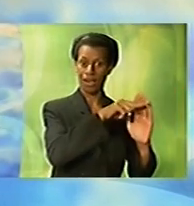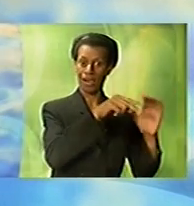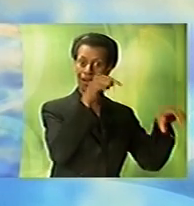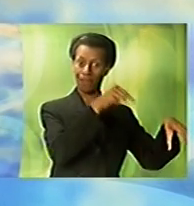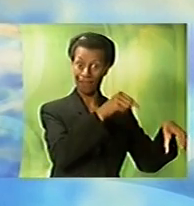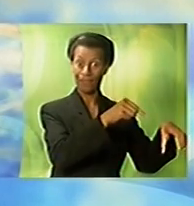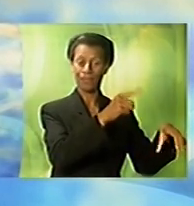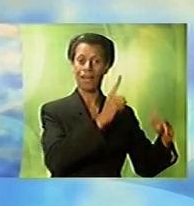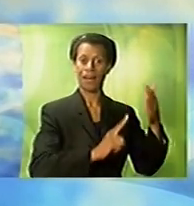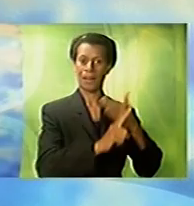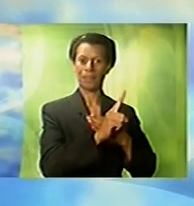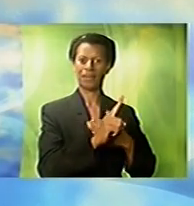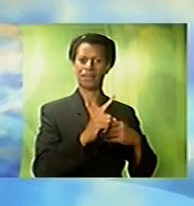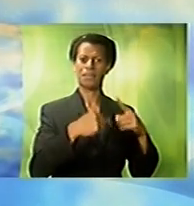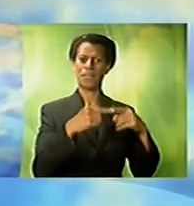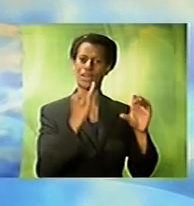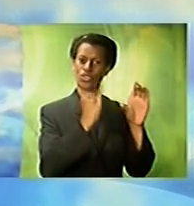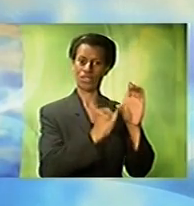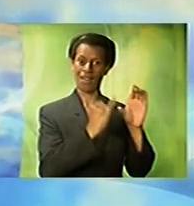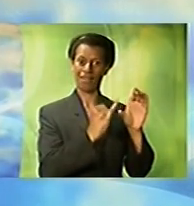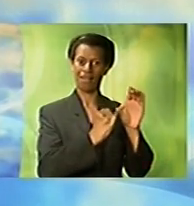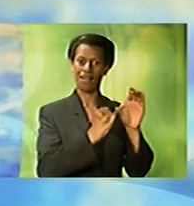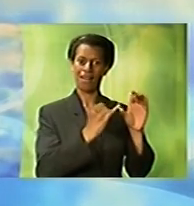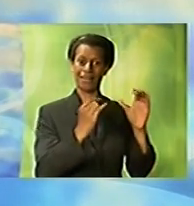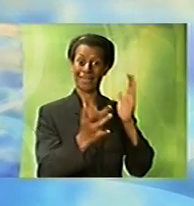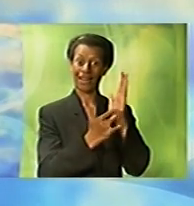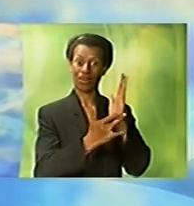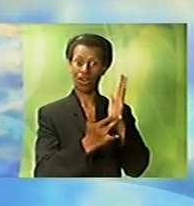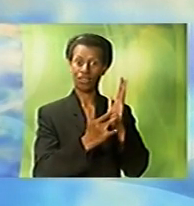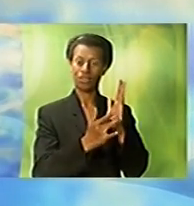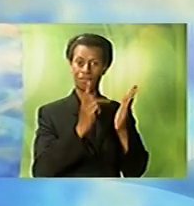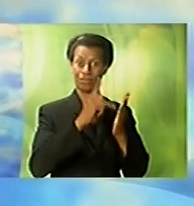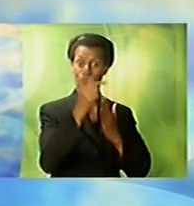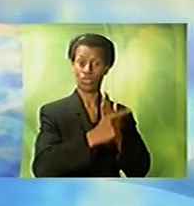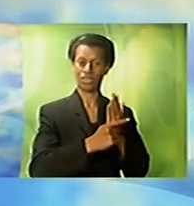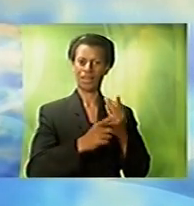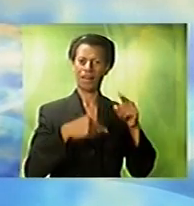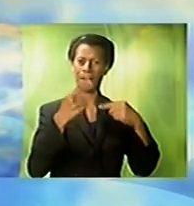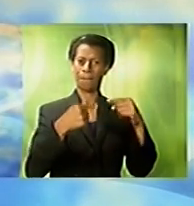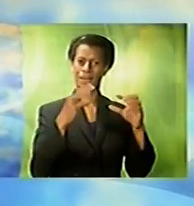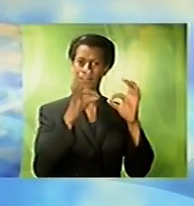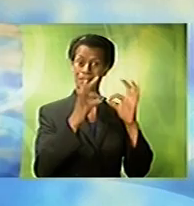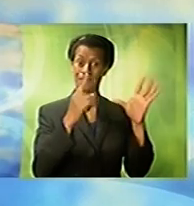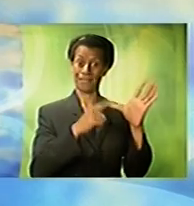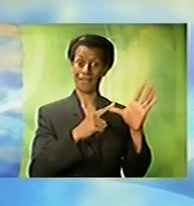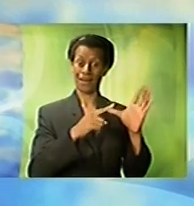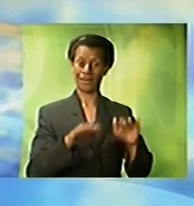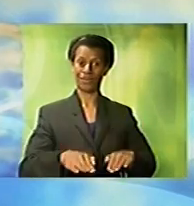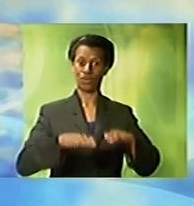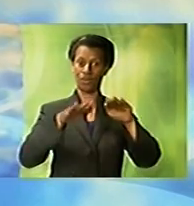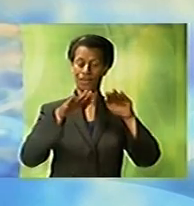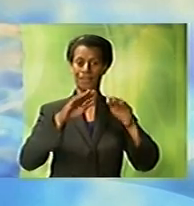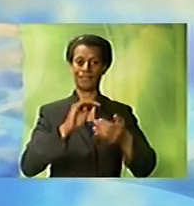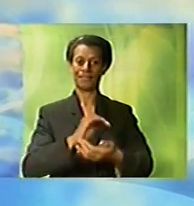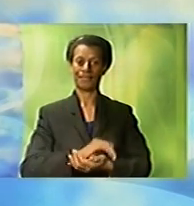this morning. The highlight of the meeting is the outcome of the JICA-funded project of installing the early warning system in the Bar